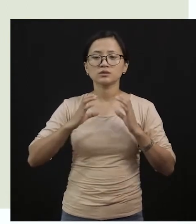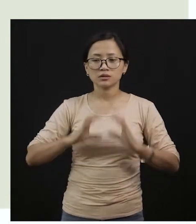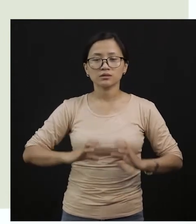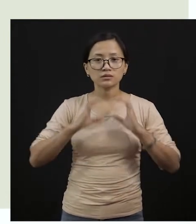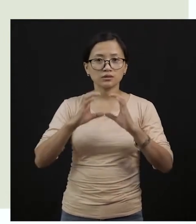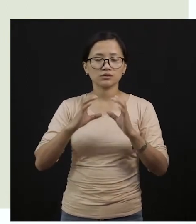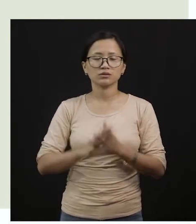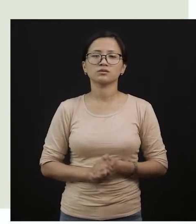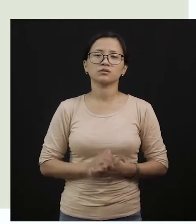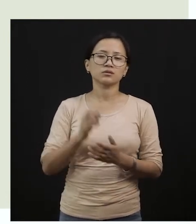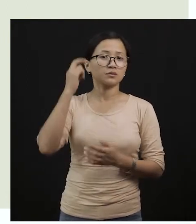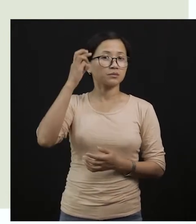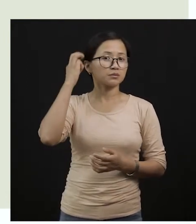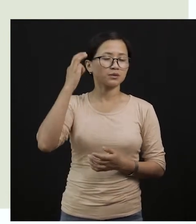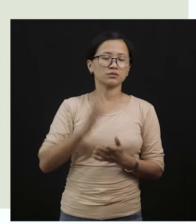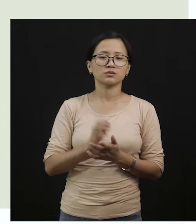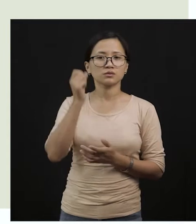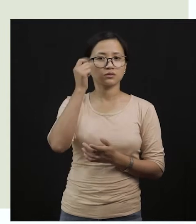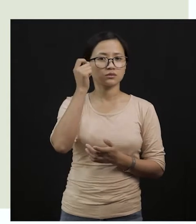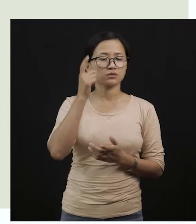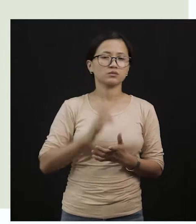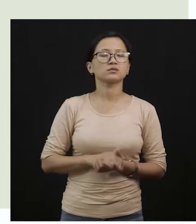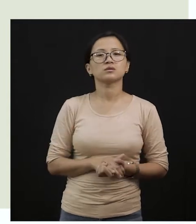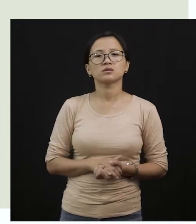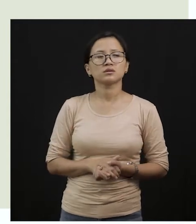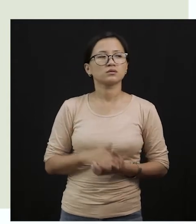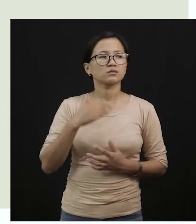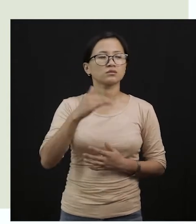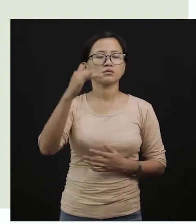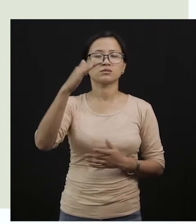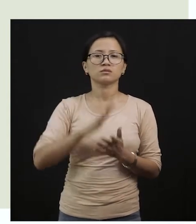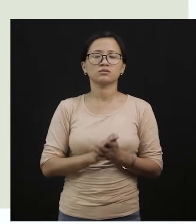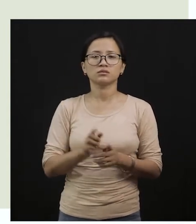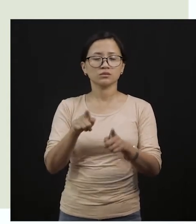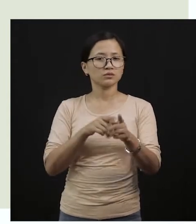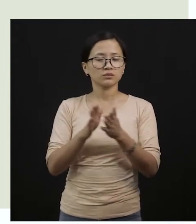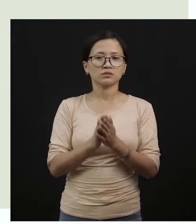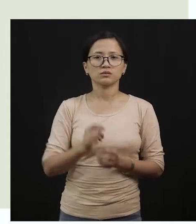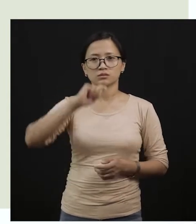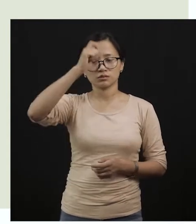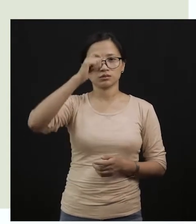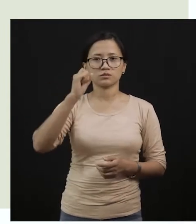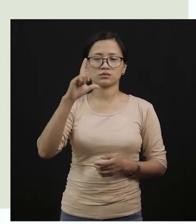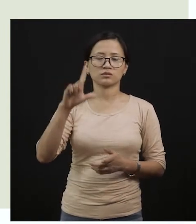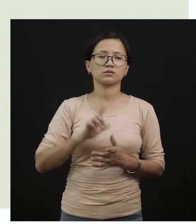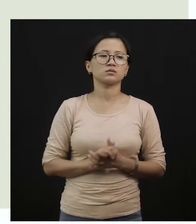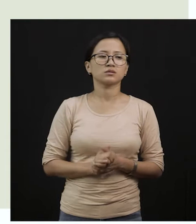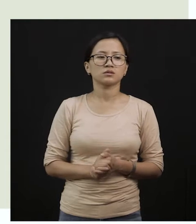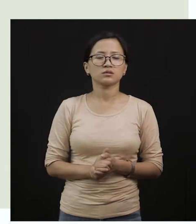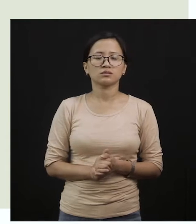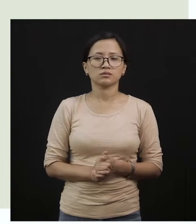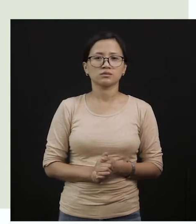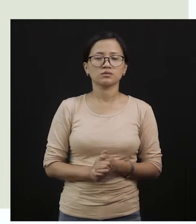you to memorize as well as understand, okay, as you go on along with me in your English class.